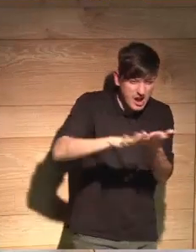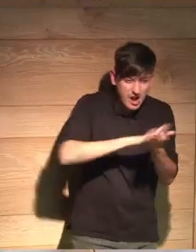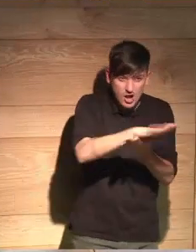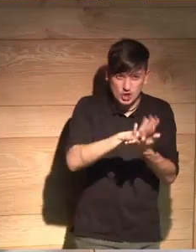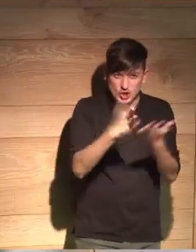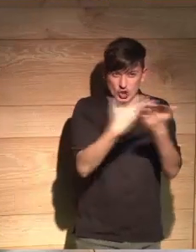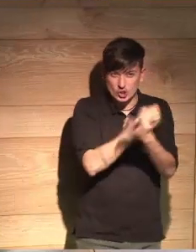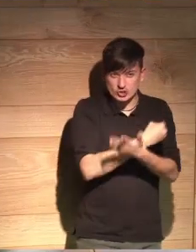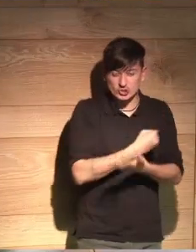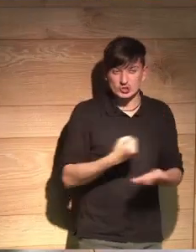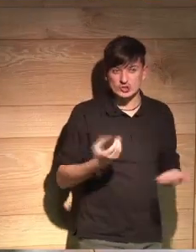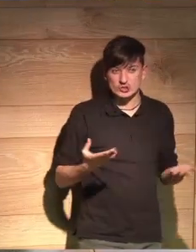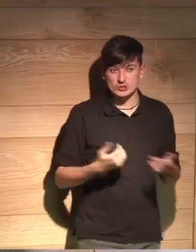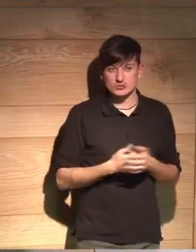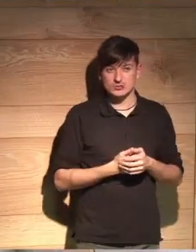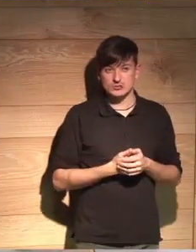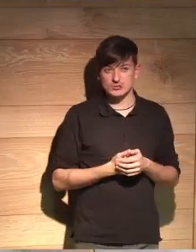So,